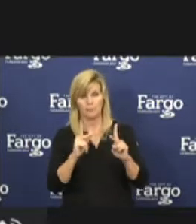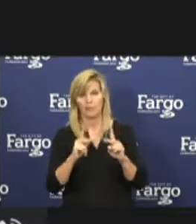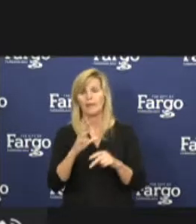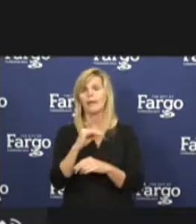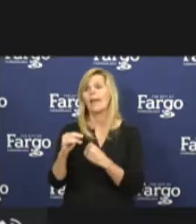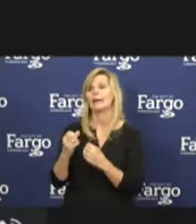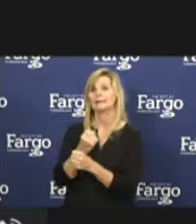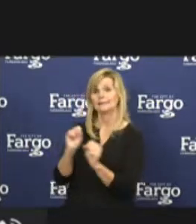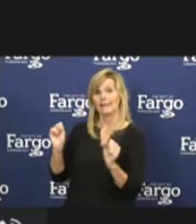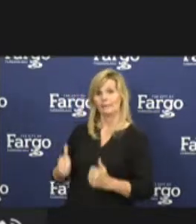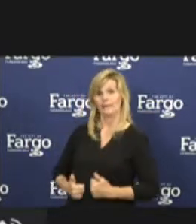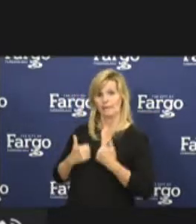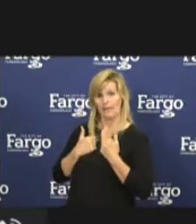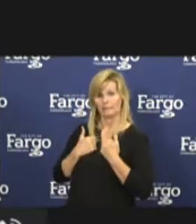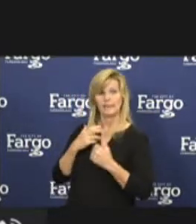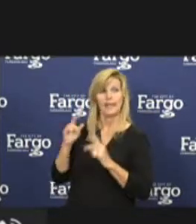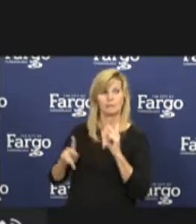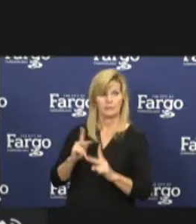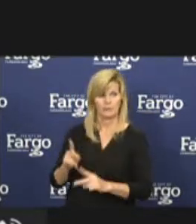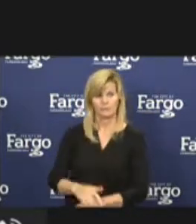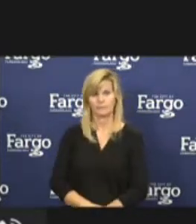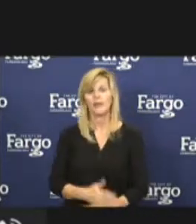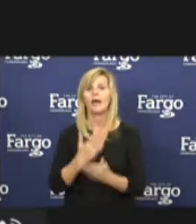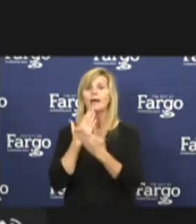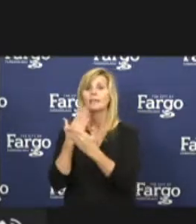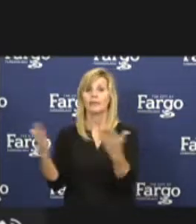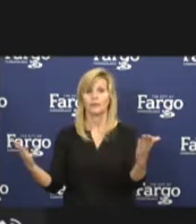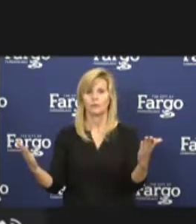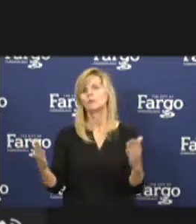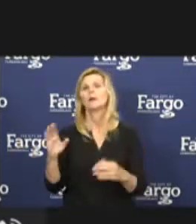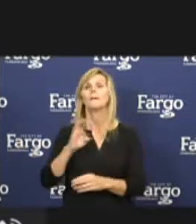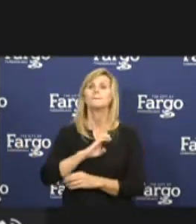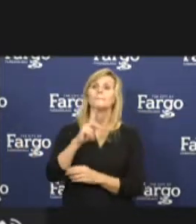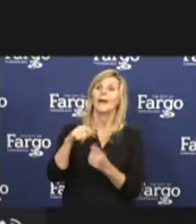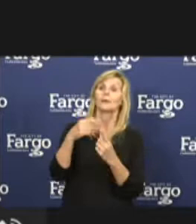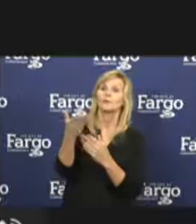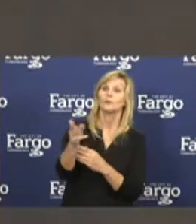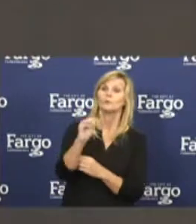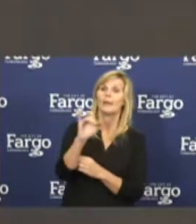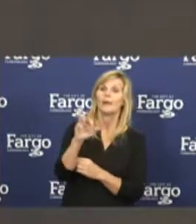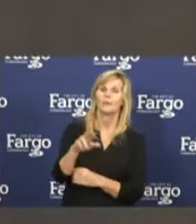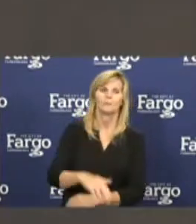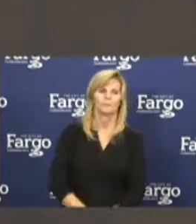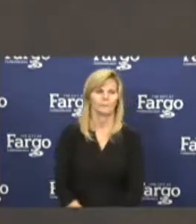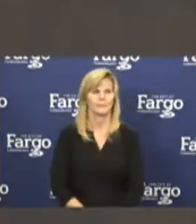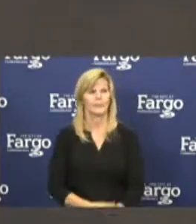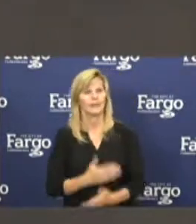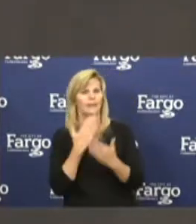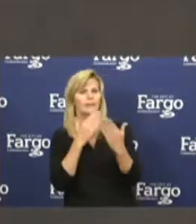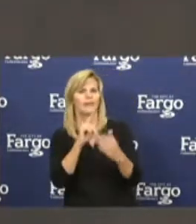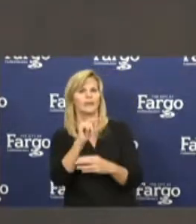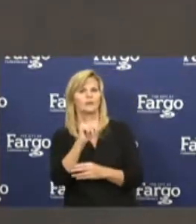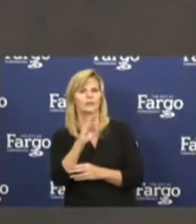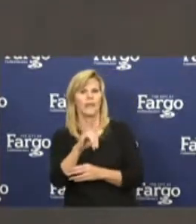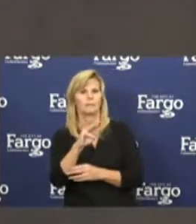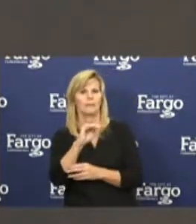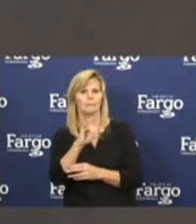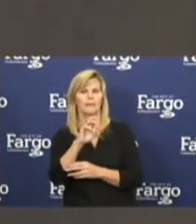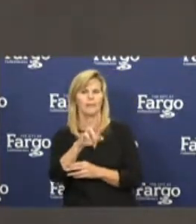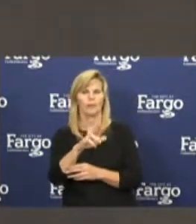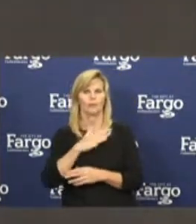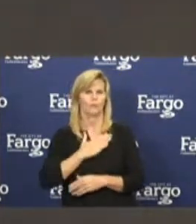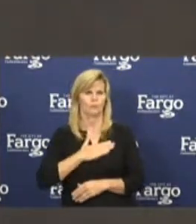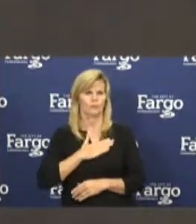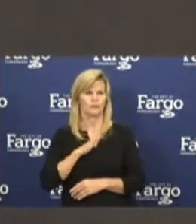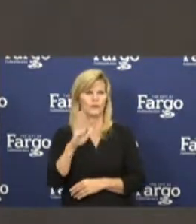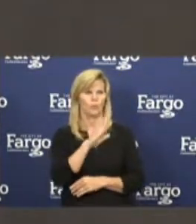saving lives and livelihood. Thank you. Back to you, Mayor Mahoney. Thank you, Tammy Miller. Very much appreciate